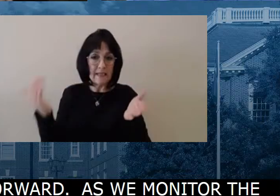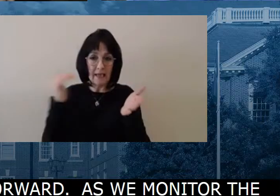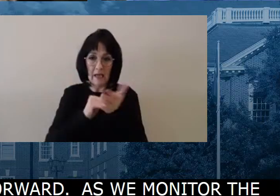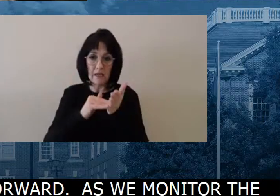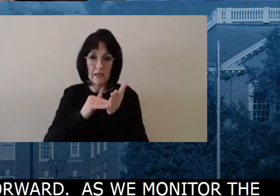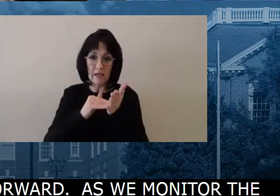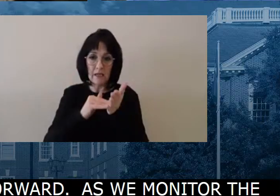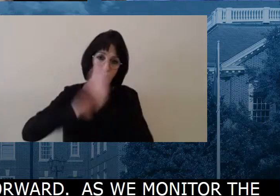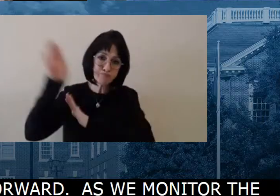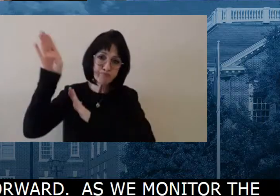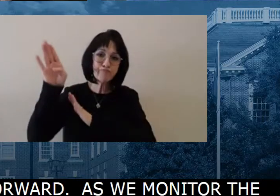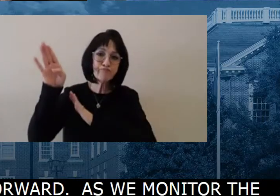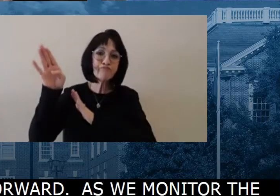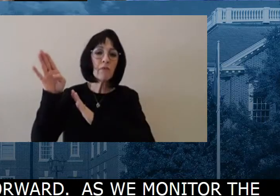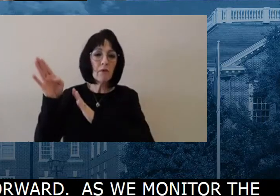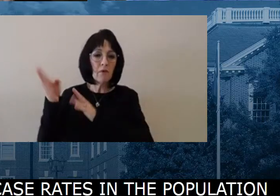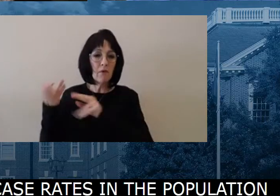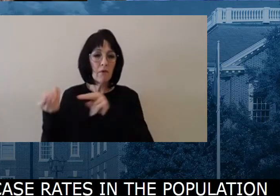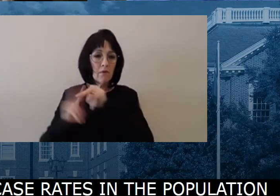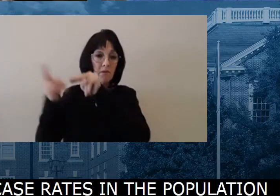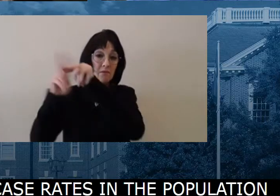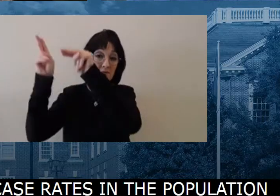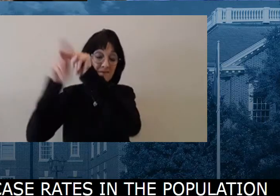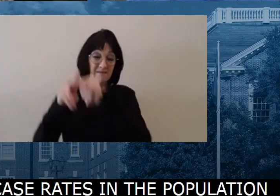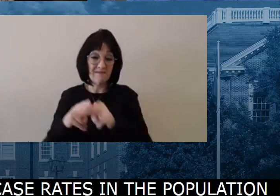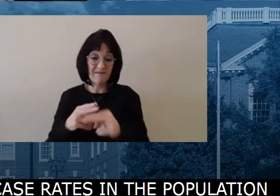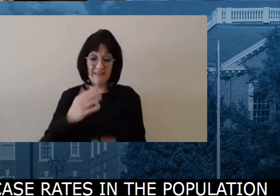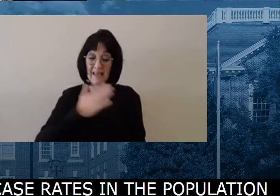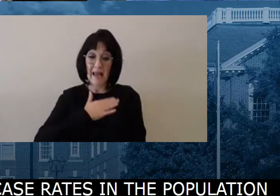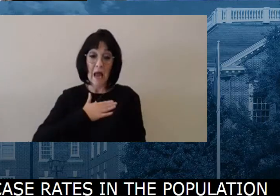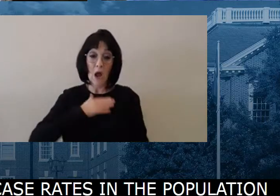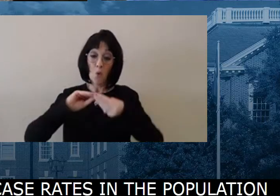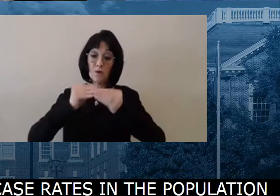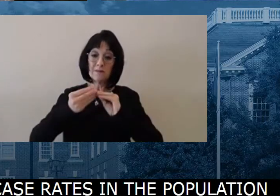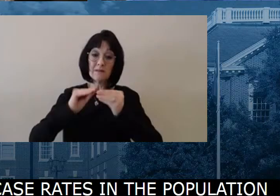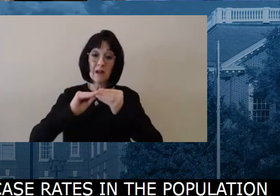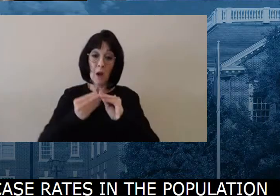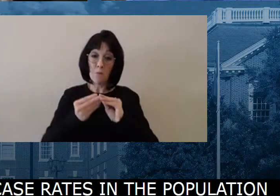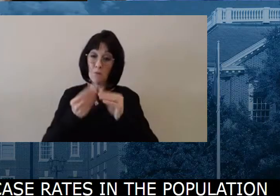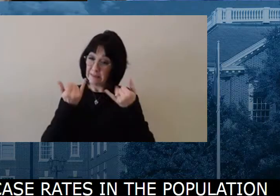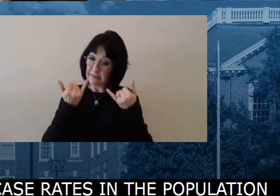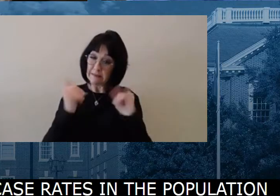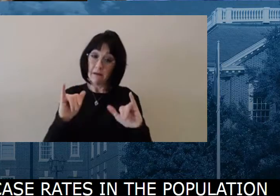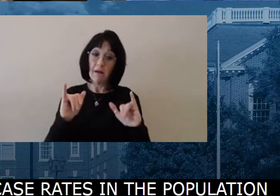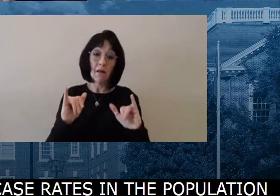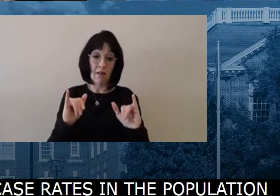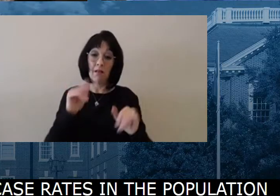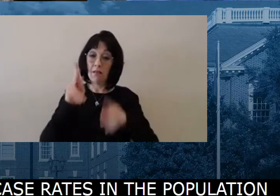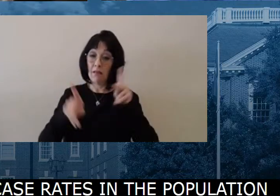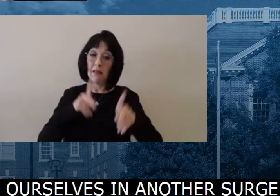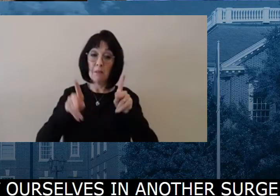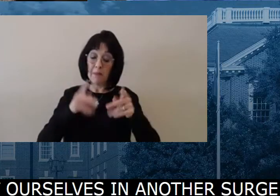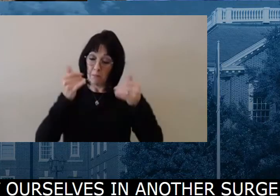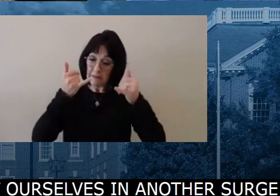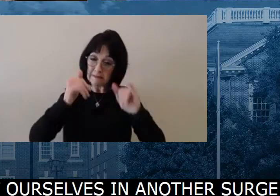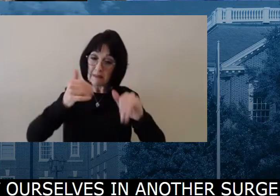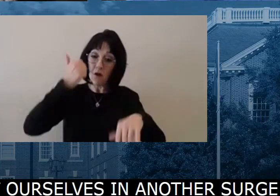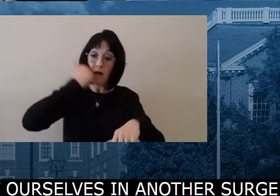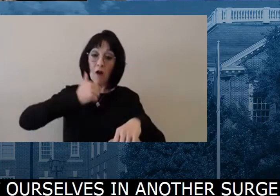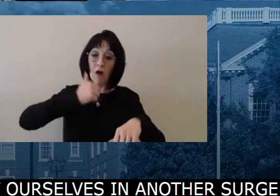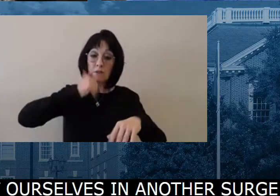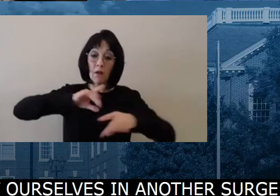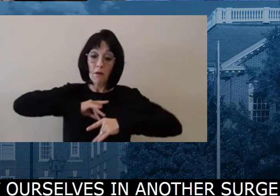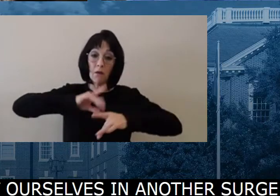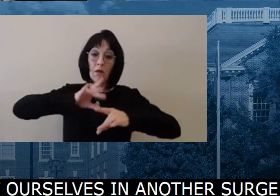still have relatively high case rates. And so it's just balancing all that information, knowing that we